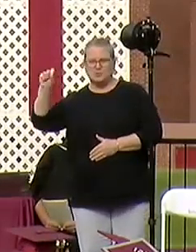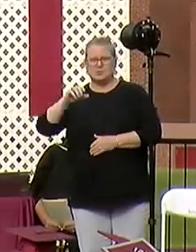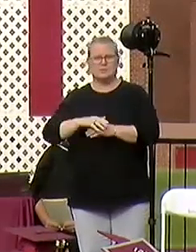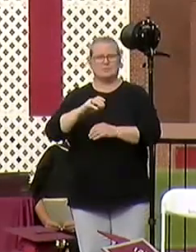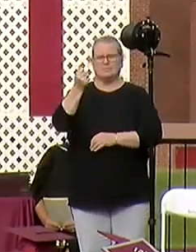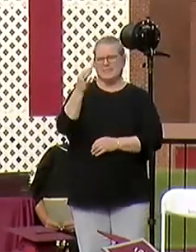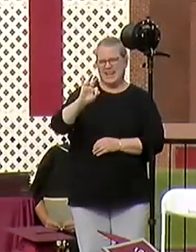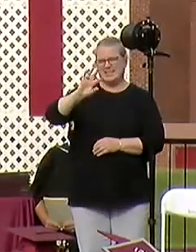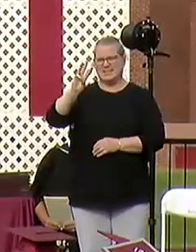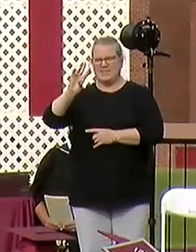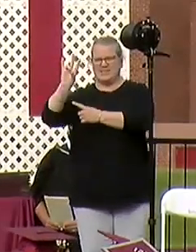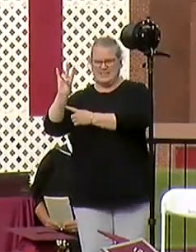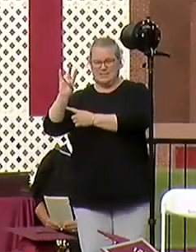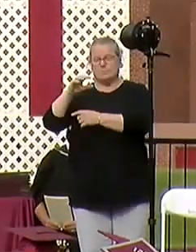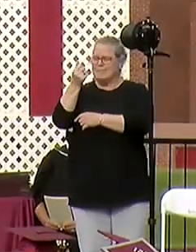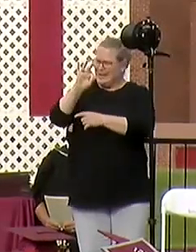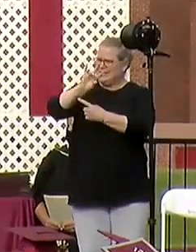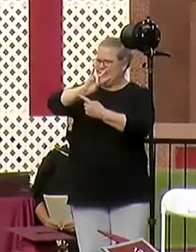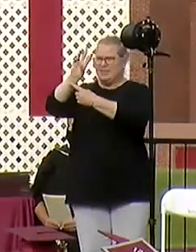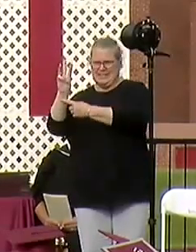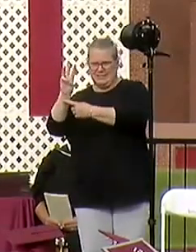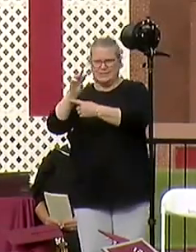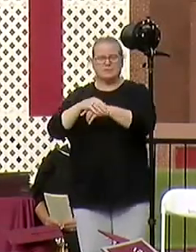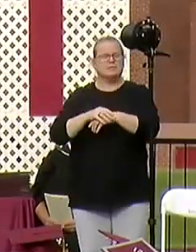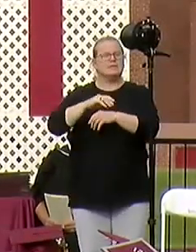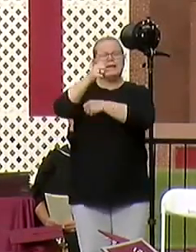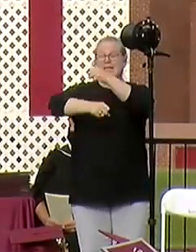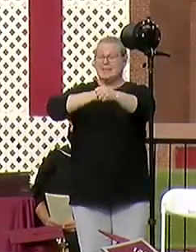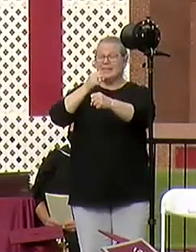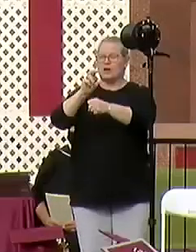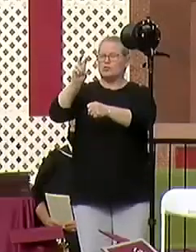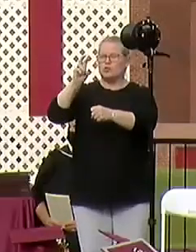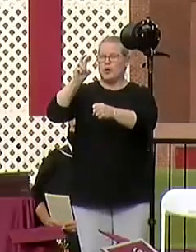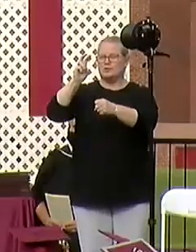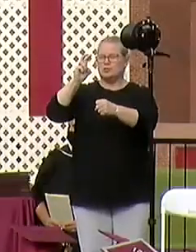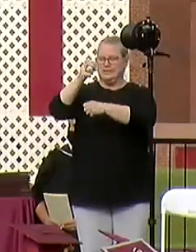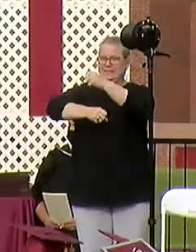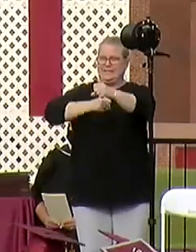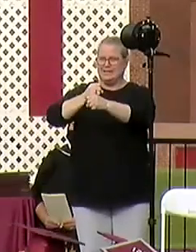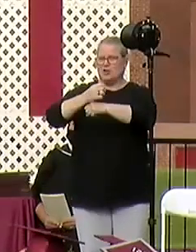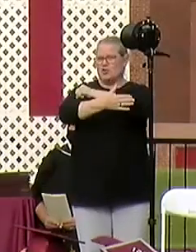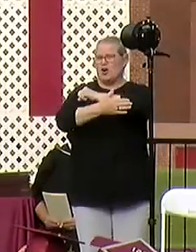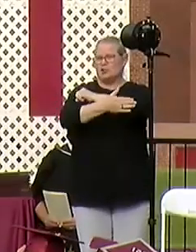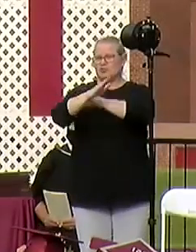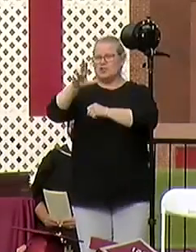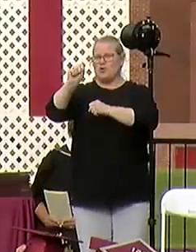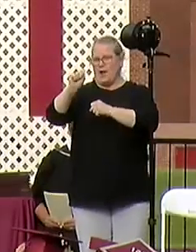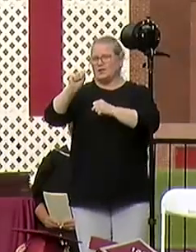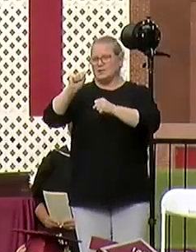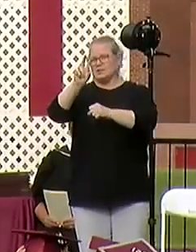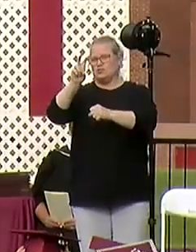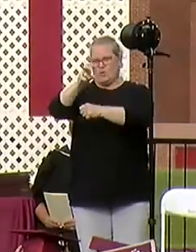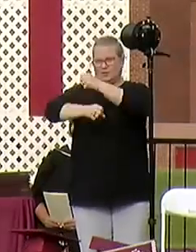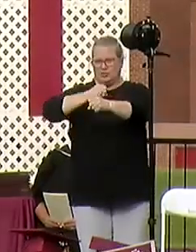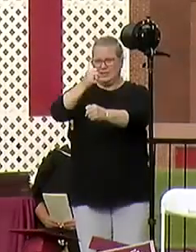our nation's bicentennial. And as most of my period one students just learned, surprisingly,